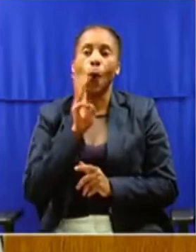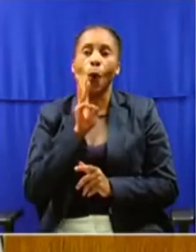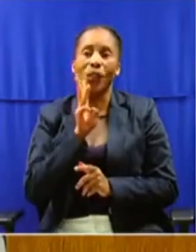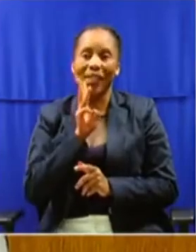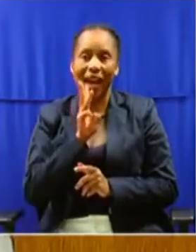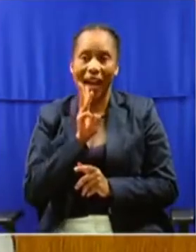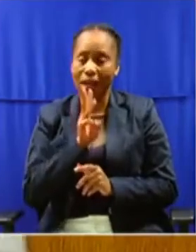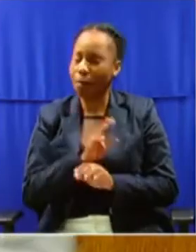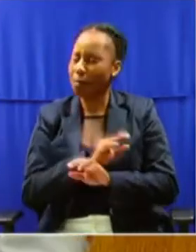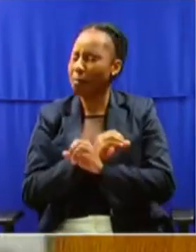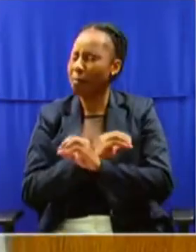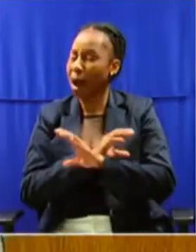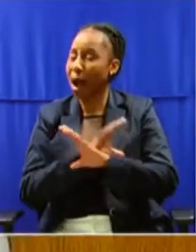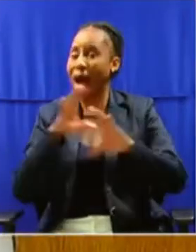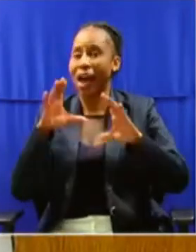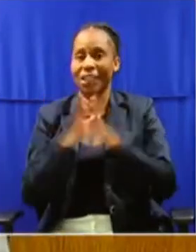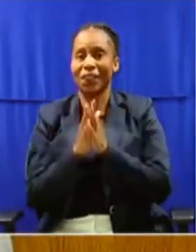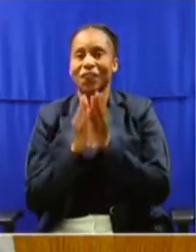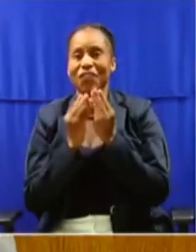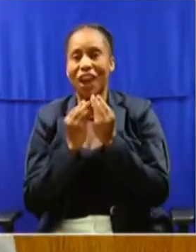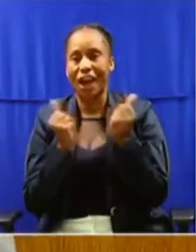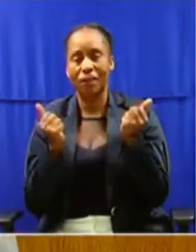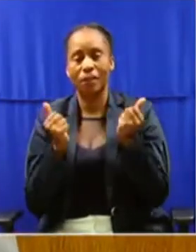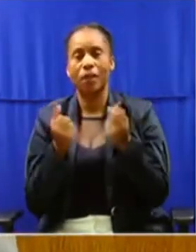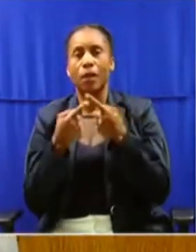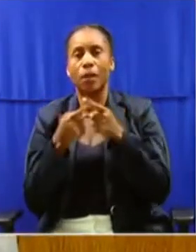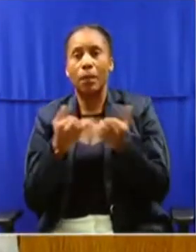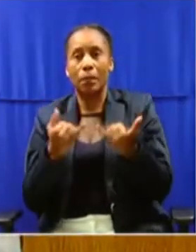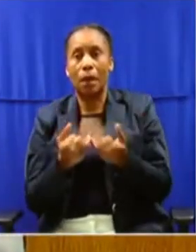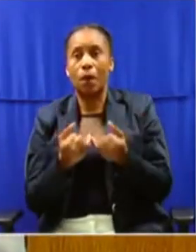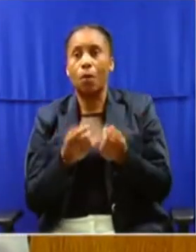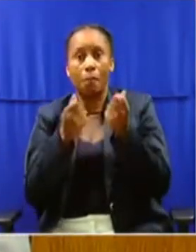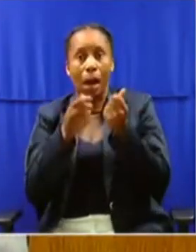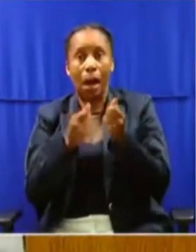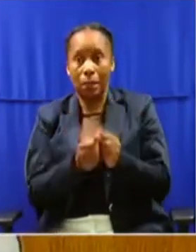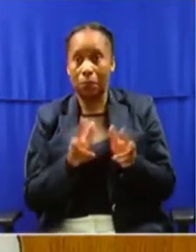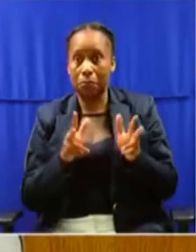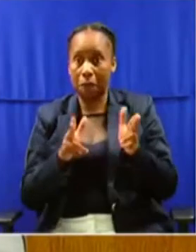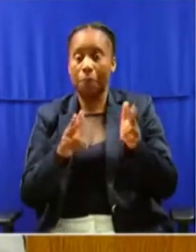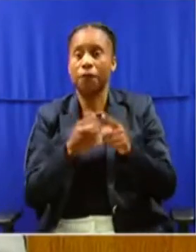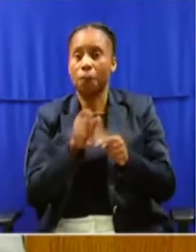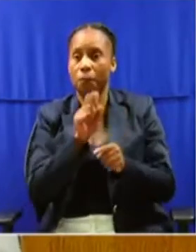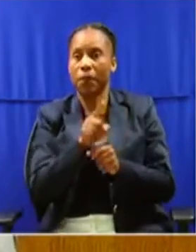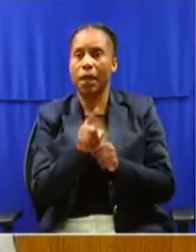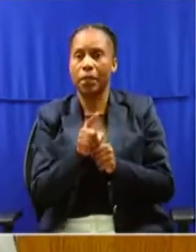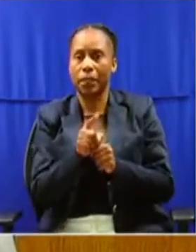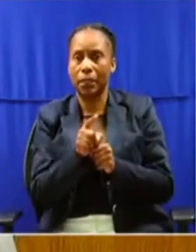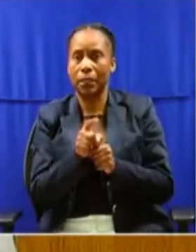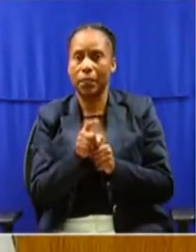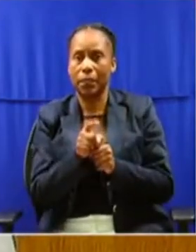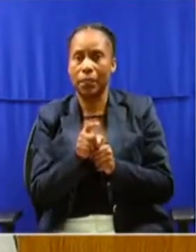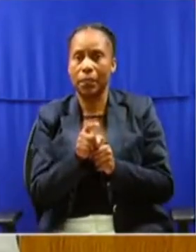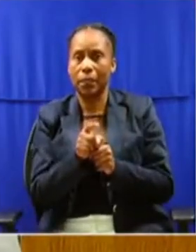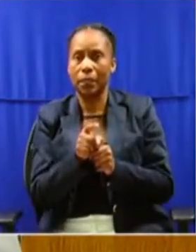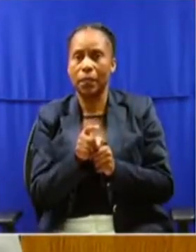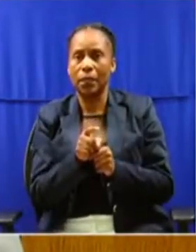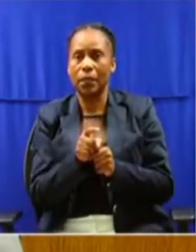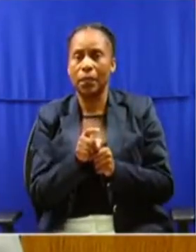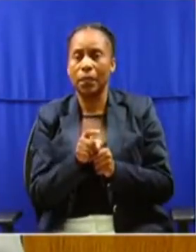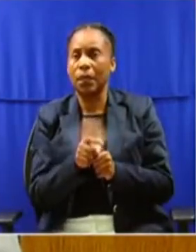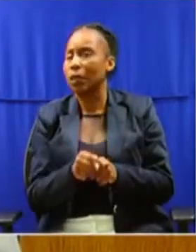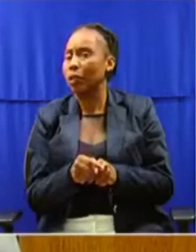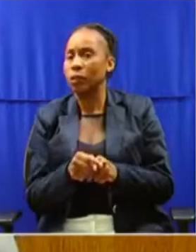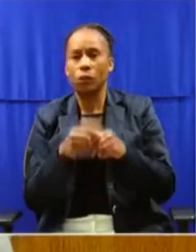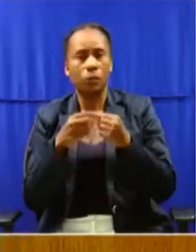drought. 78 million Rand is being cut from the water service infrastructure grant. Towns, as I said earlier, go for weeks without